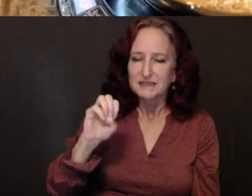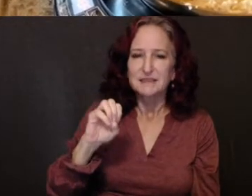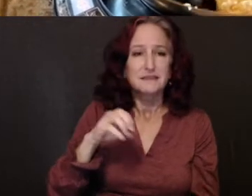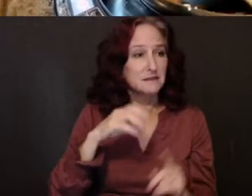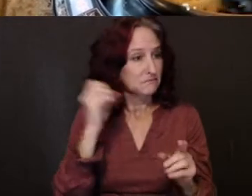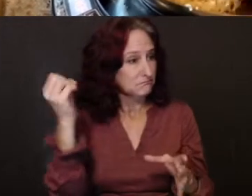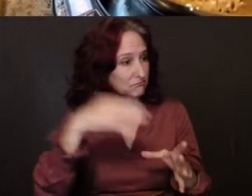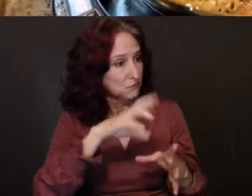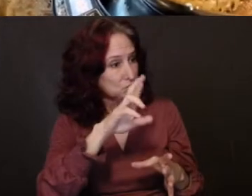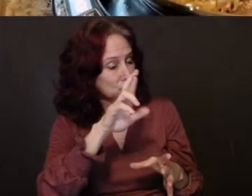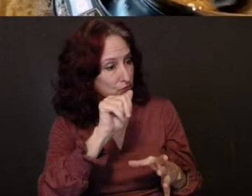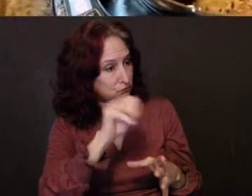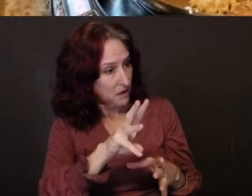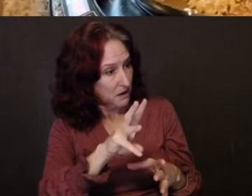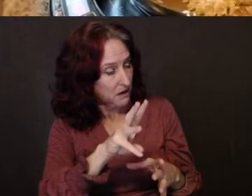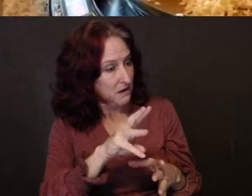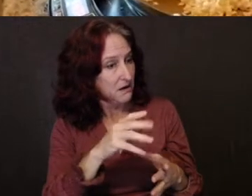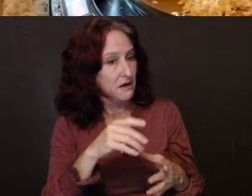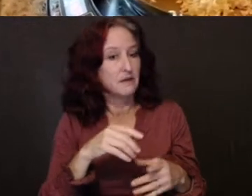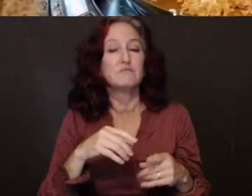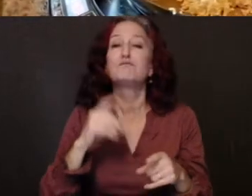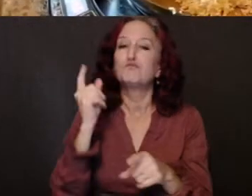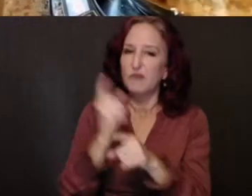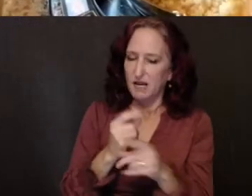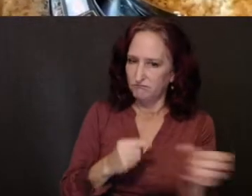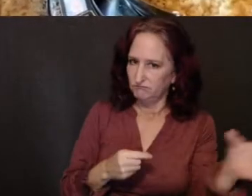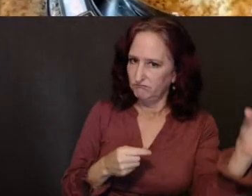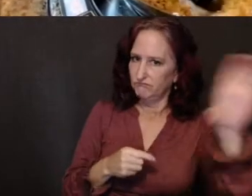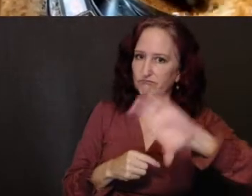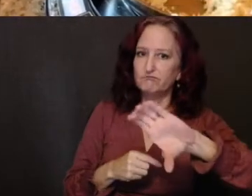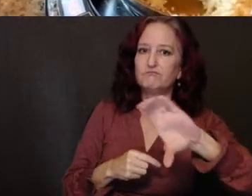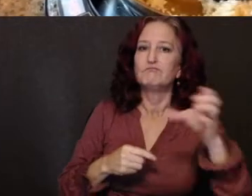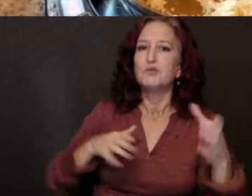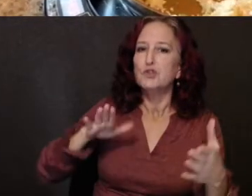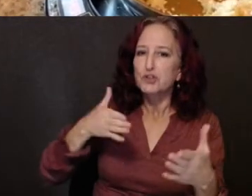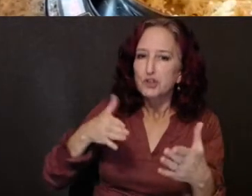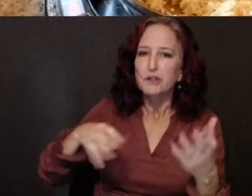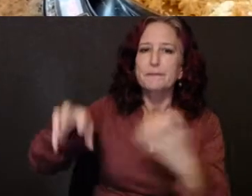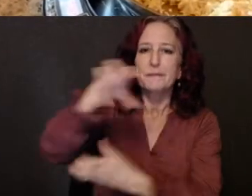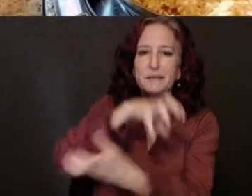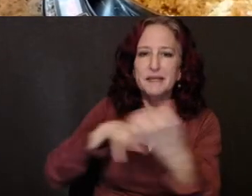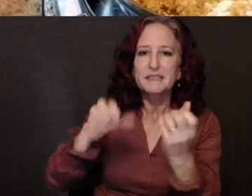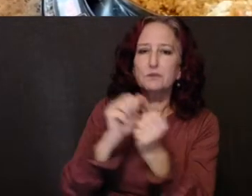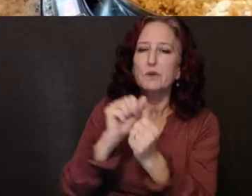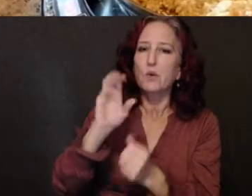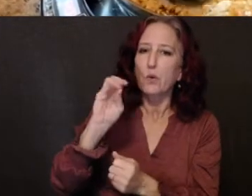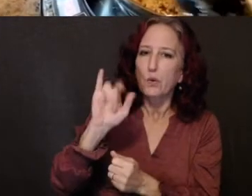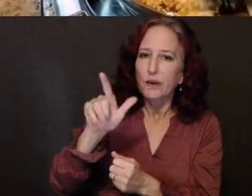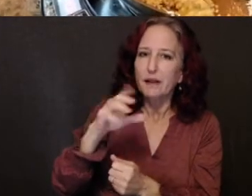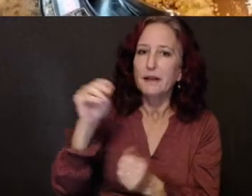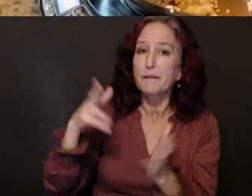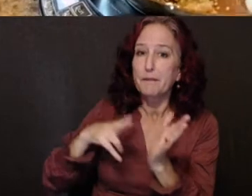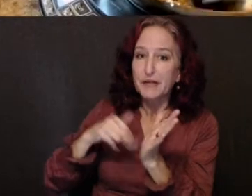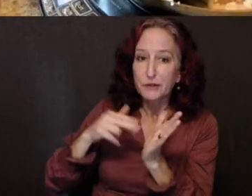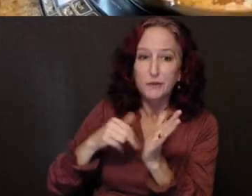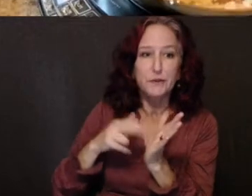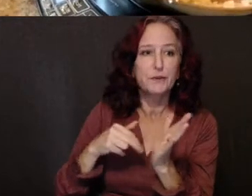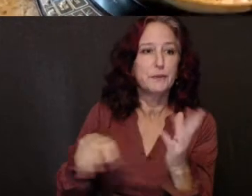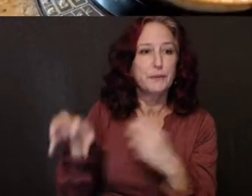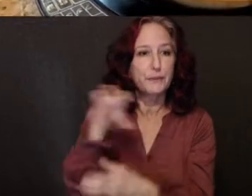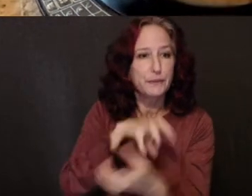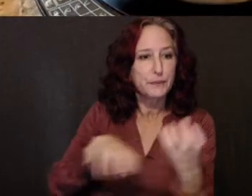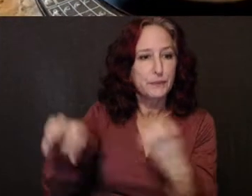arborio rice that you're using? Yeah. And it goes in raw into the pan and you're kind of toasting it? Yeah, so